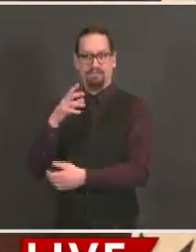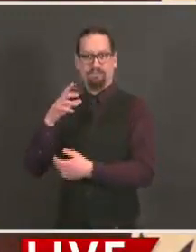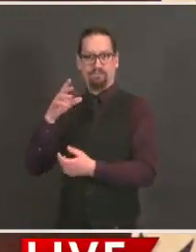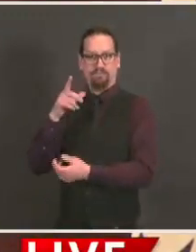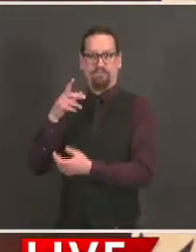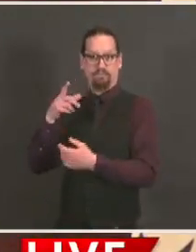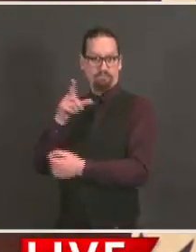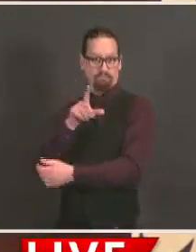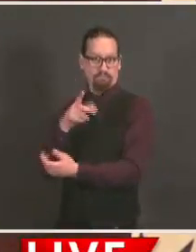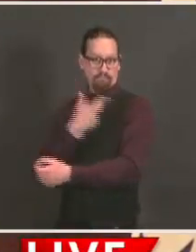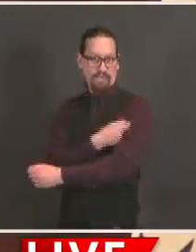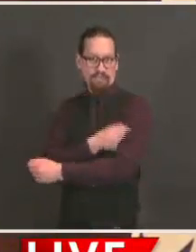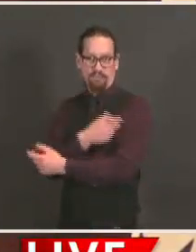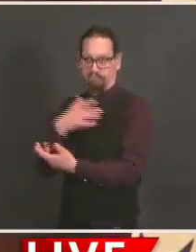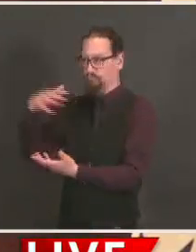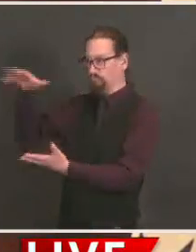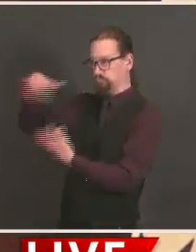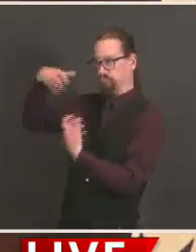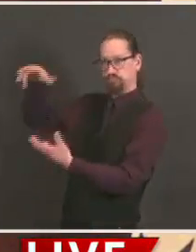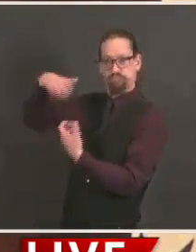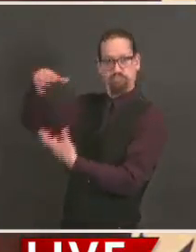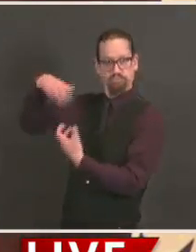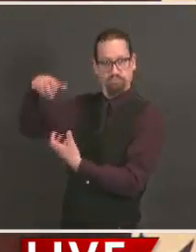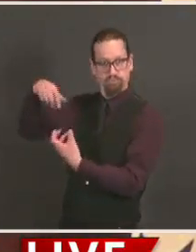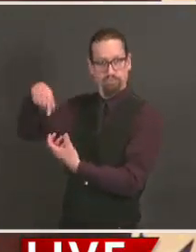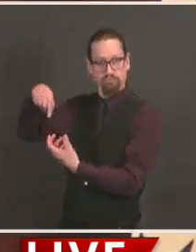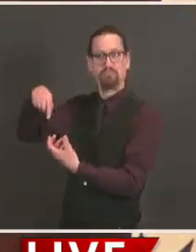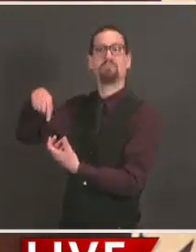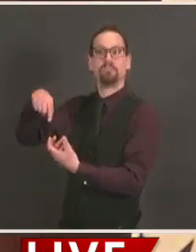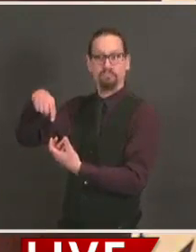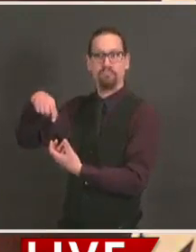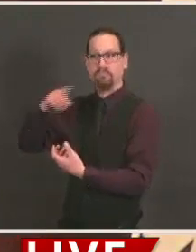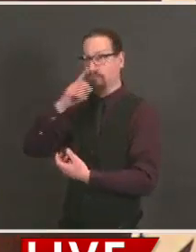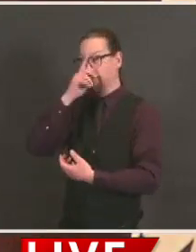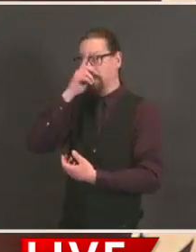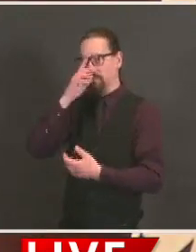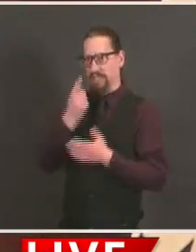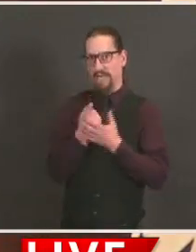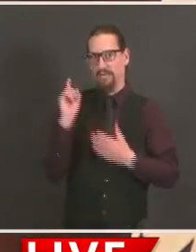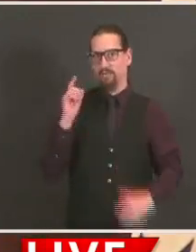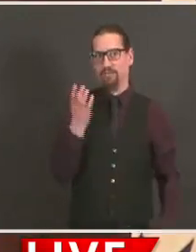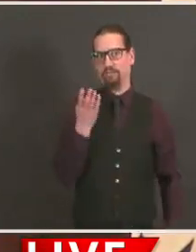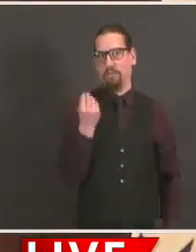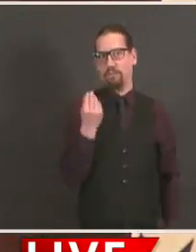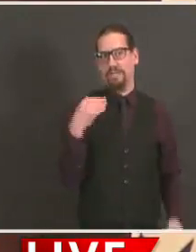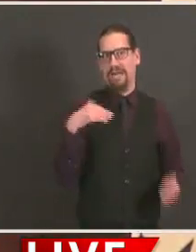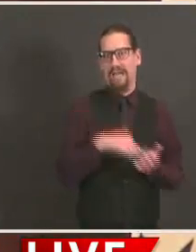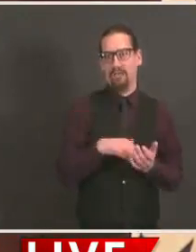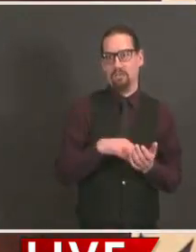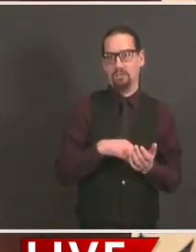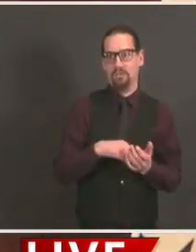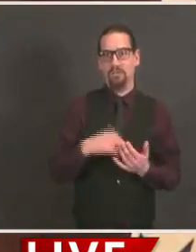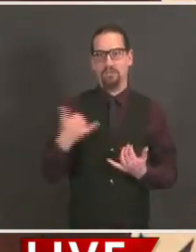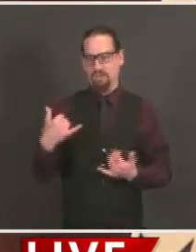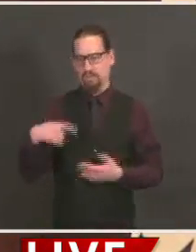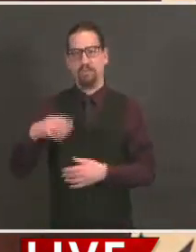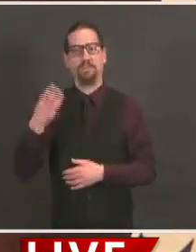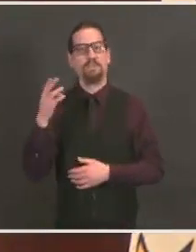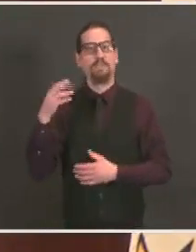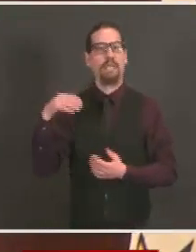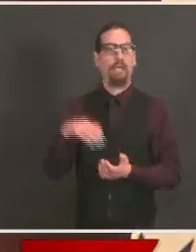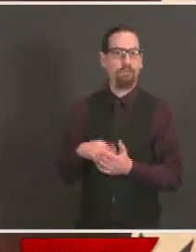It increased from 14,000 just within the last week or so. But it's important to know that